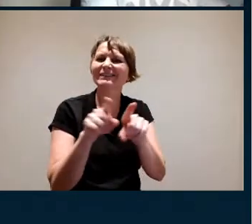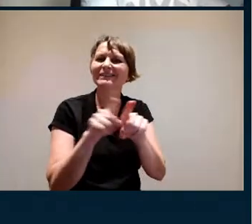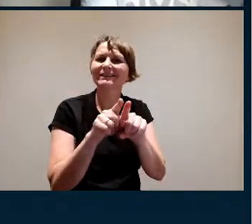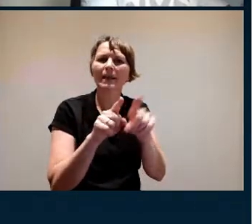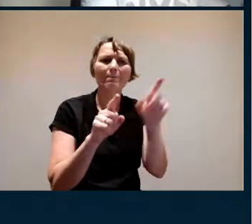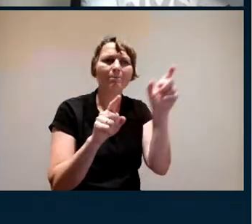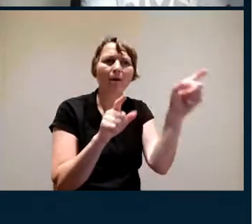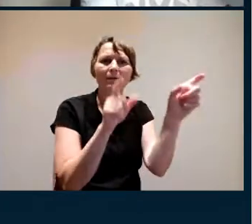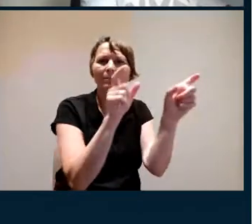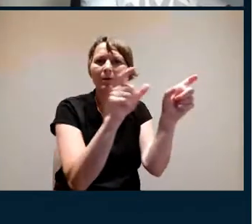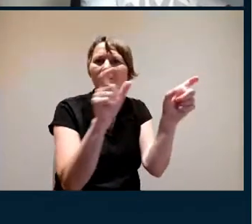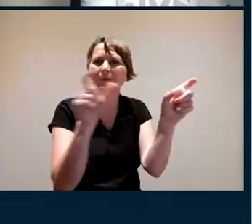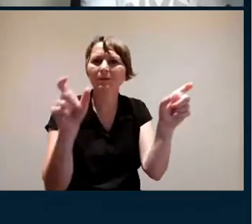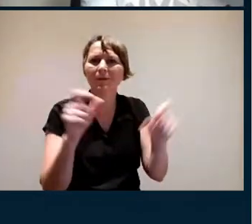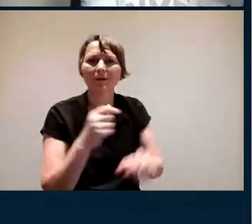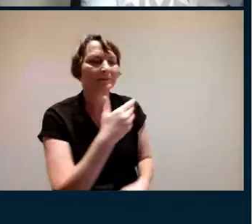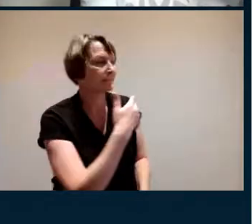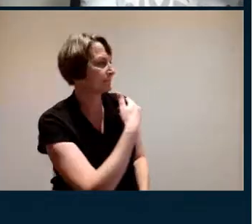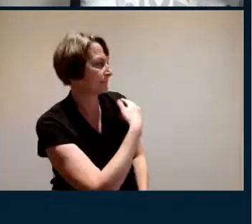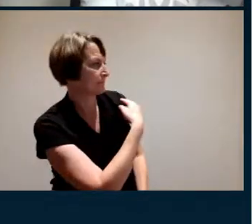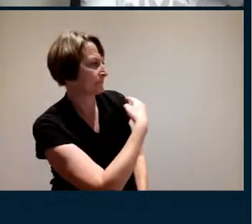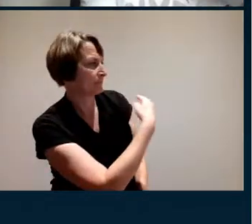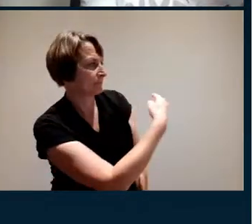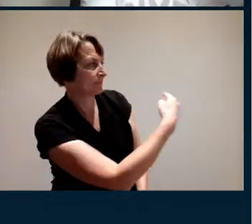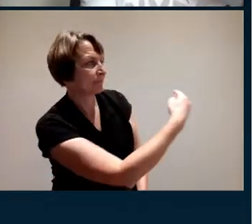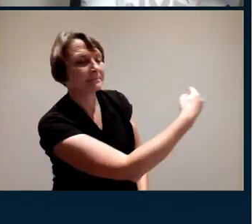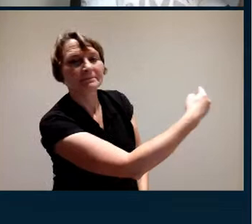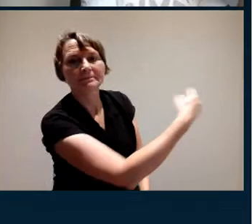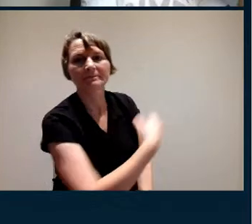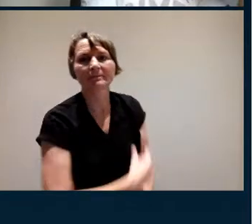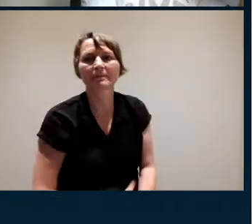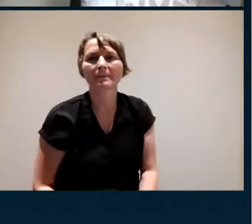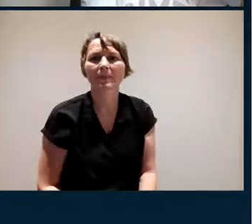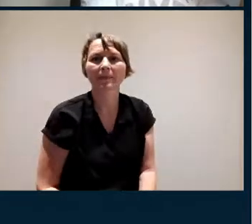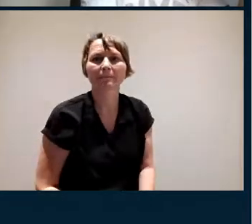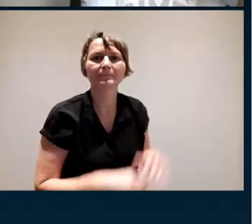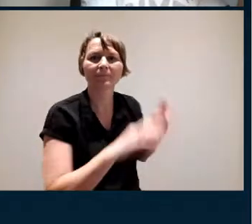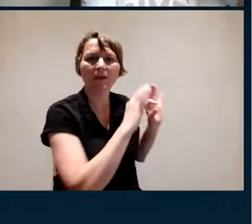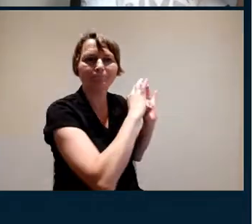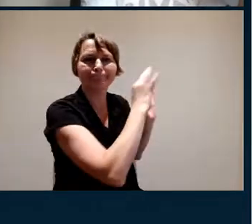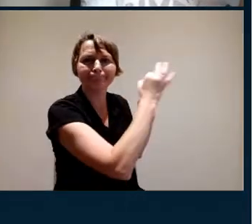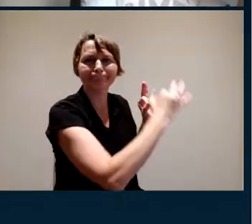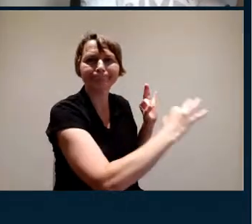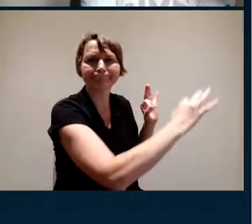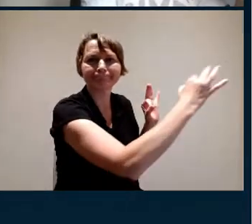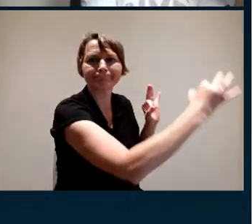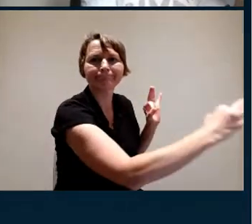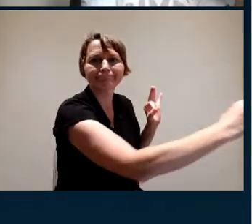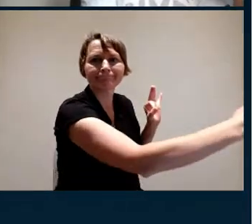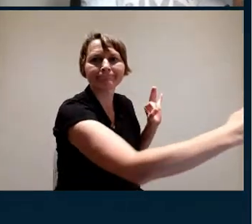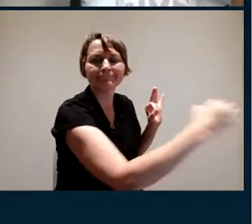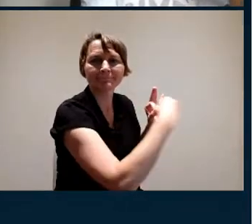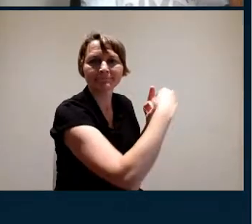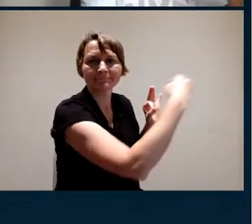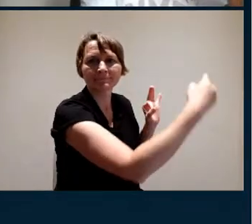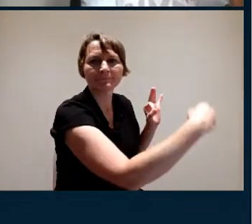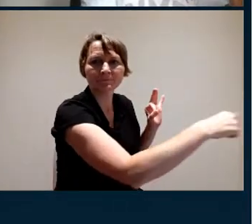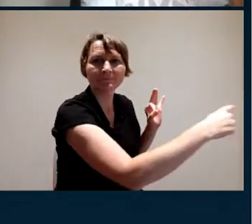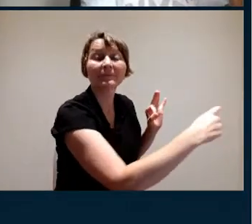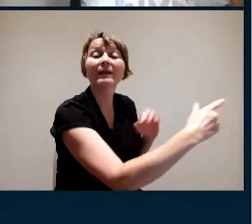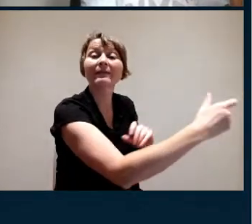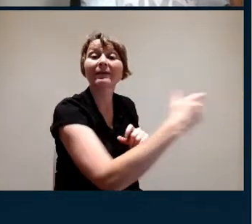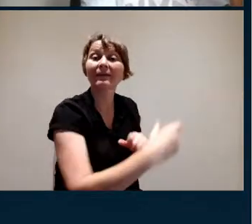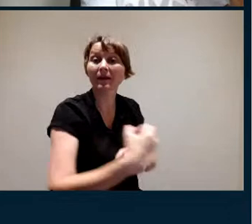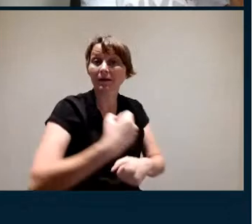and with an extension, with a pipeline, we're going to create a NuGet package of that PS module, make an artifact out of it. So any